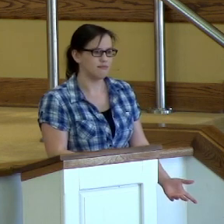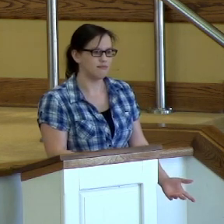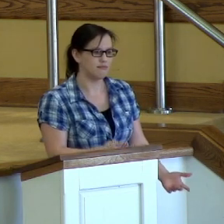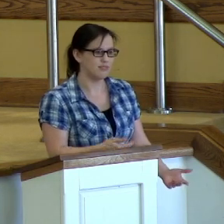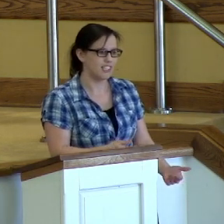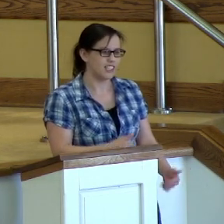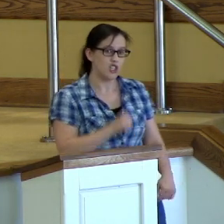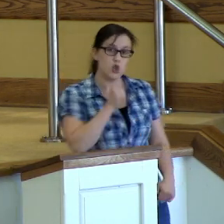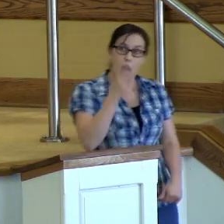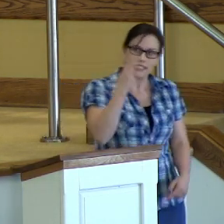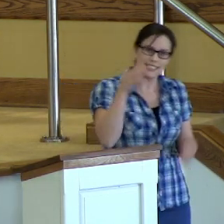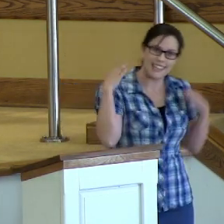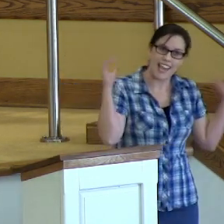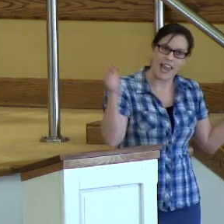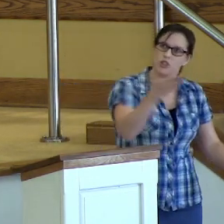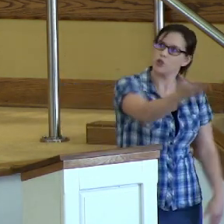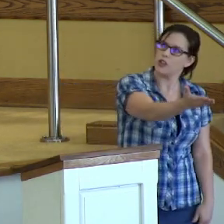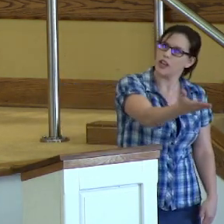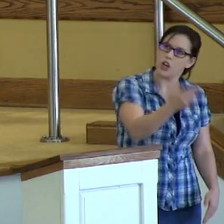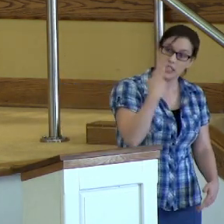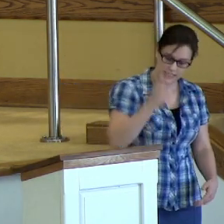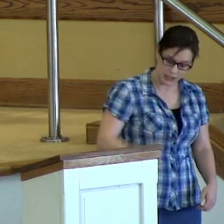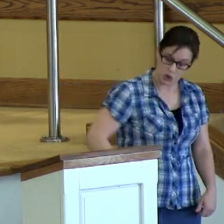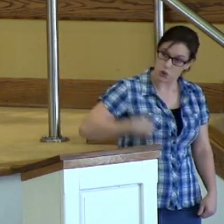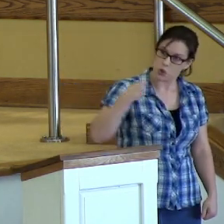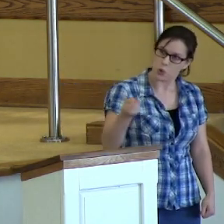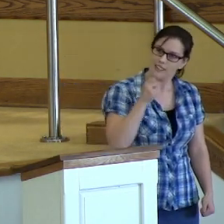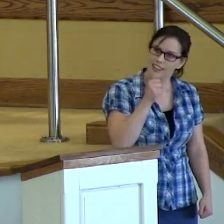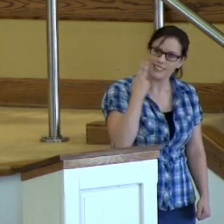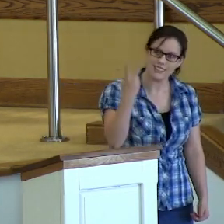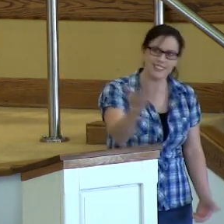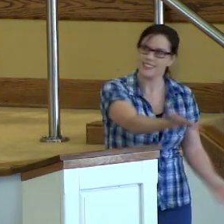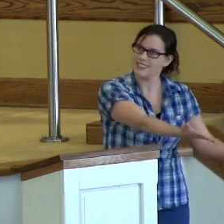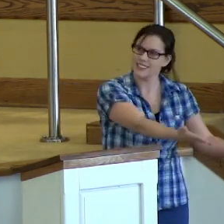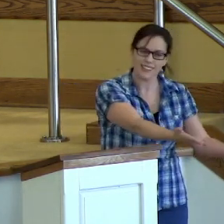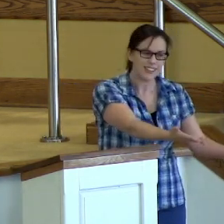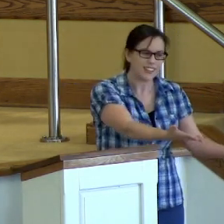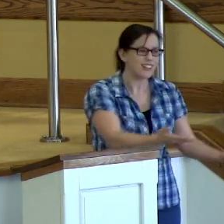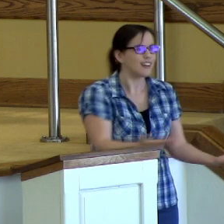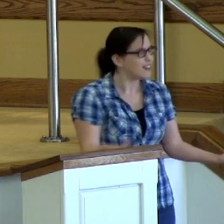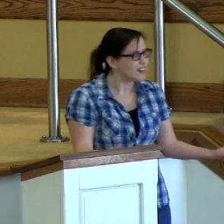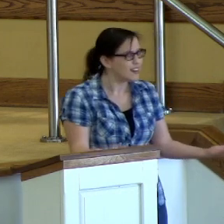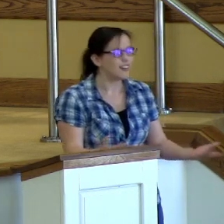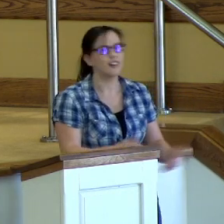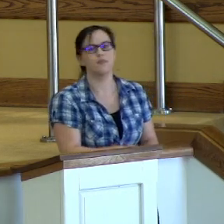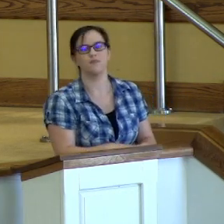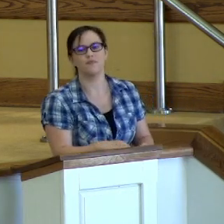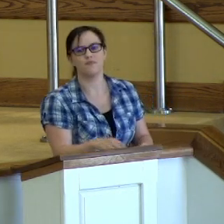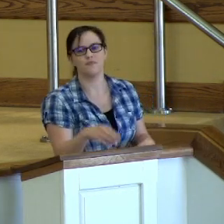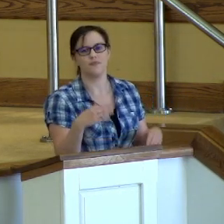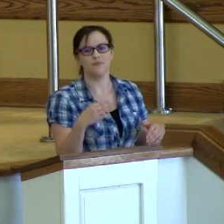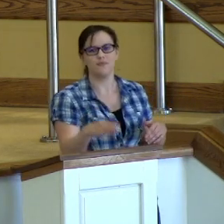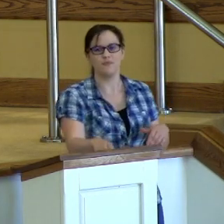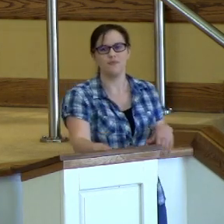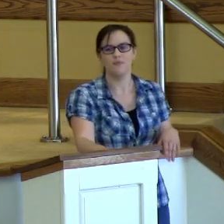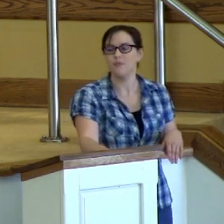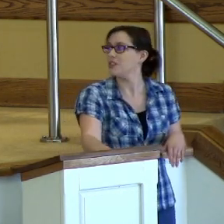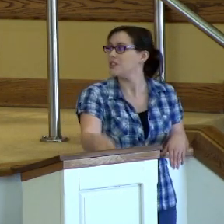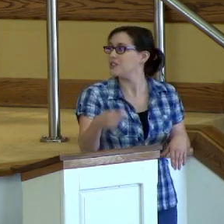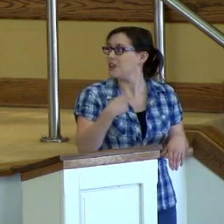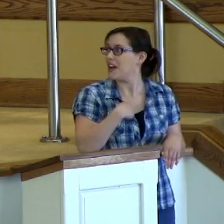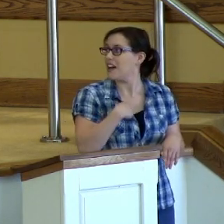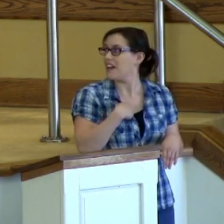Did you not see that angel? Did you not see his sword? I mean, we got pinched in here, and I don't know, angel of the Lord, I'm thinking it's a